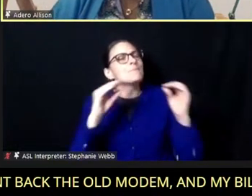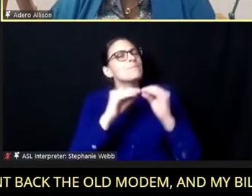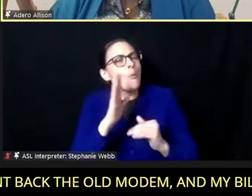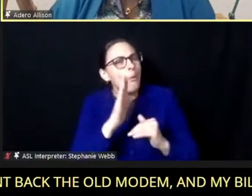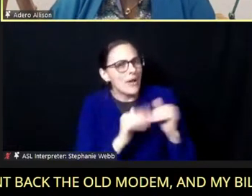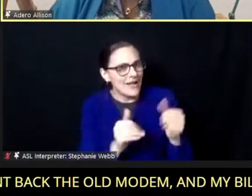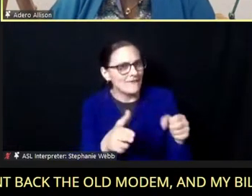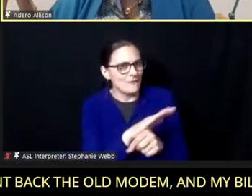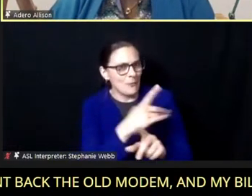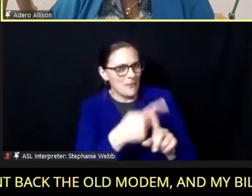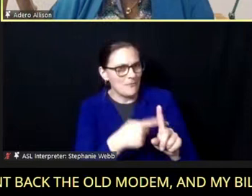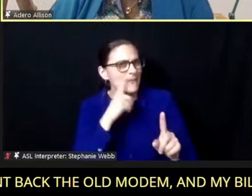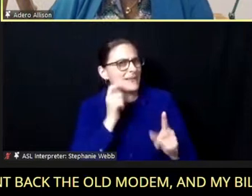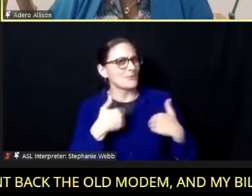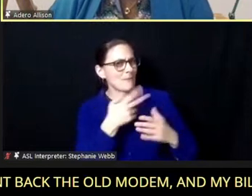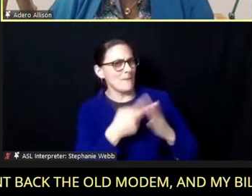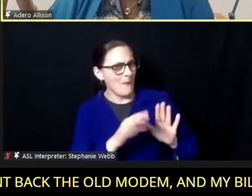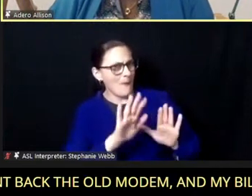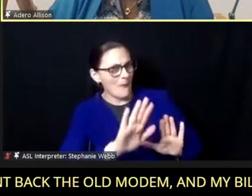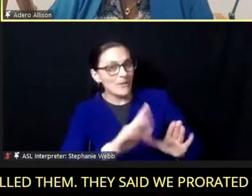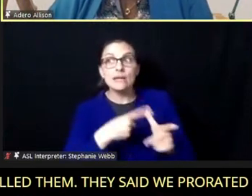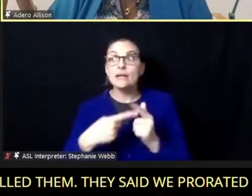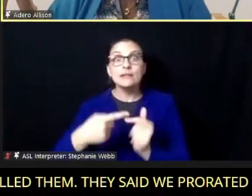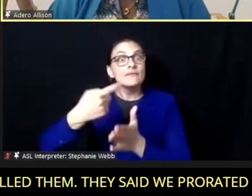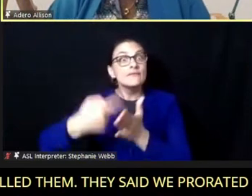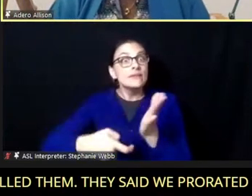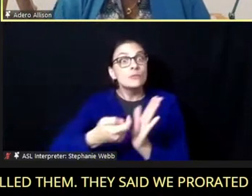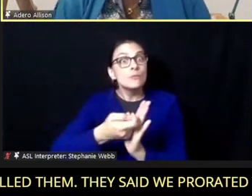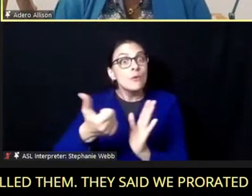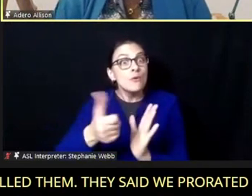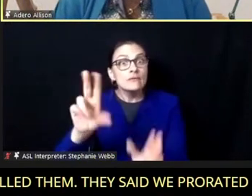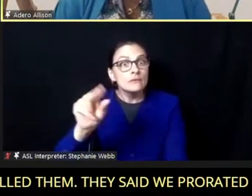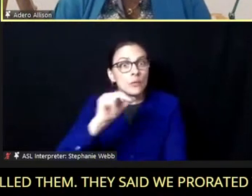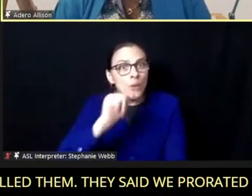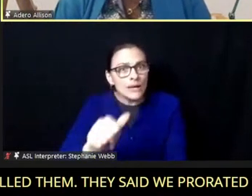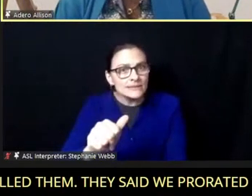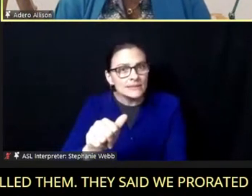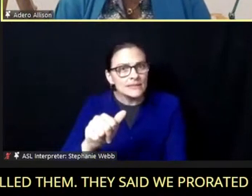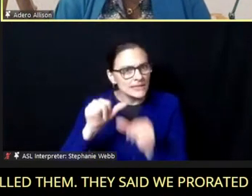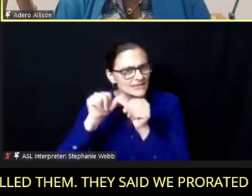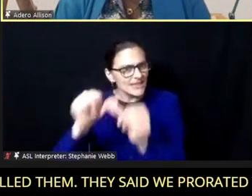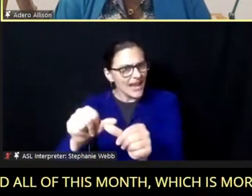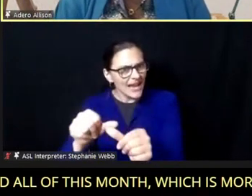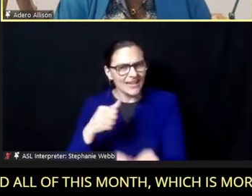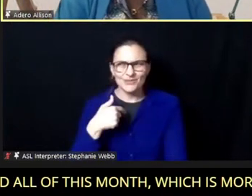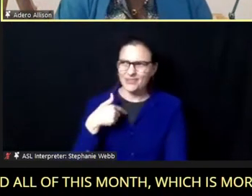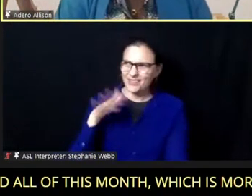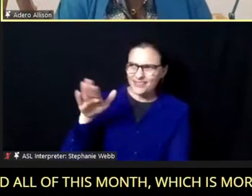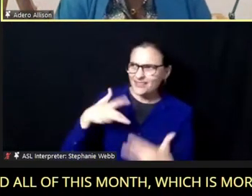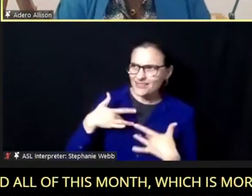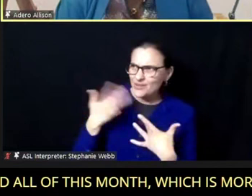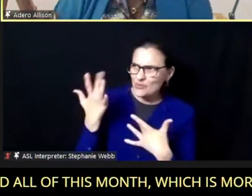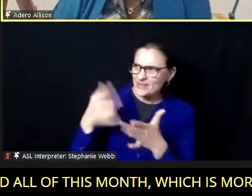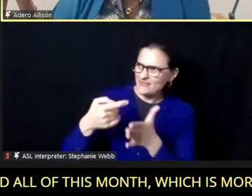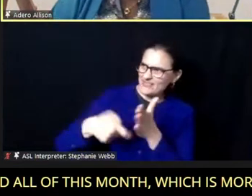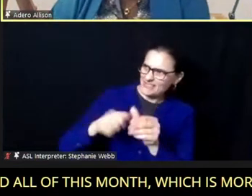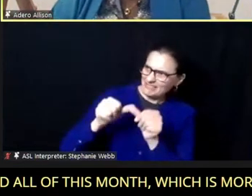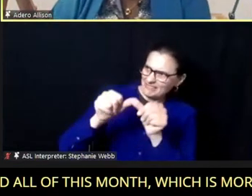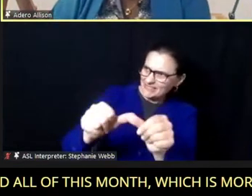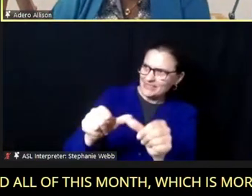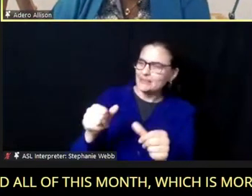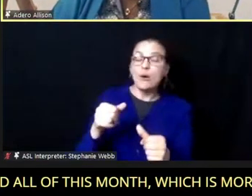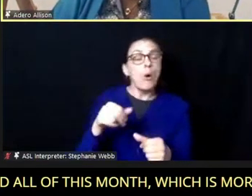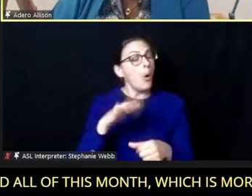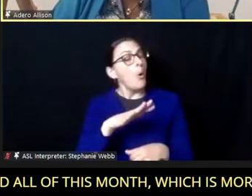bill? Well, you have a lease. It's like, well, I didn't have a lease before. I had your modem. You told me to give it back and you